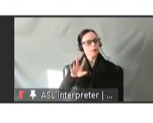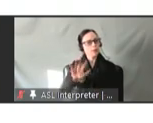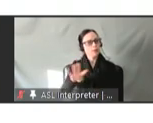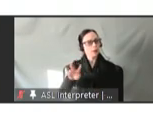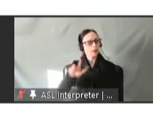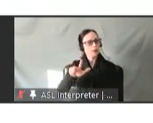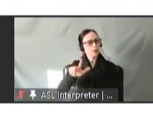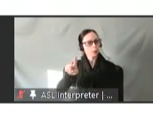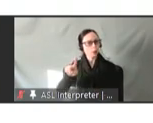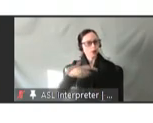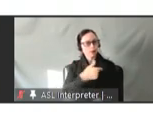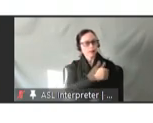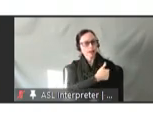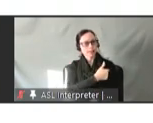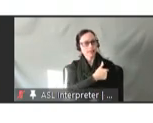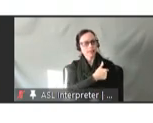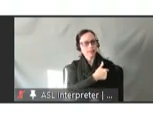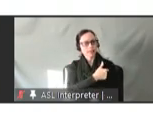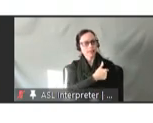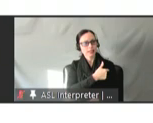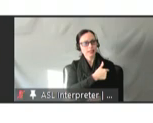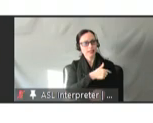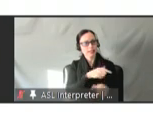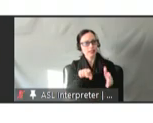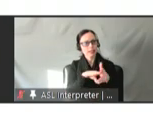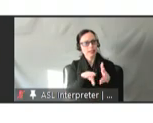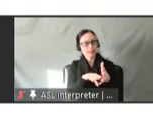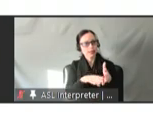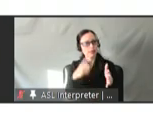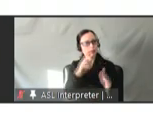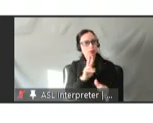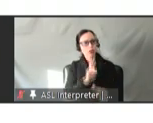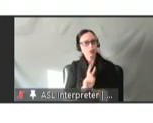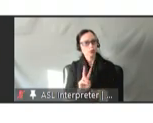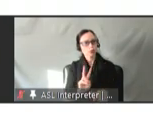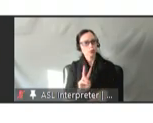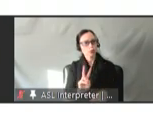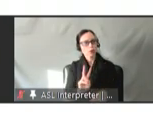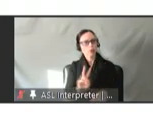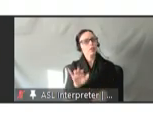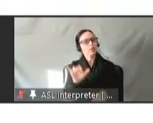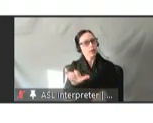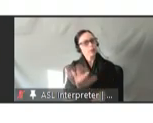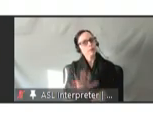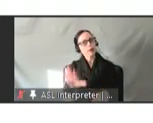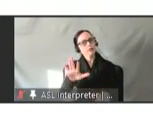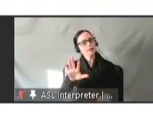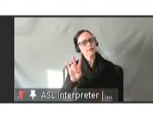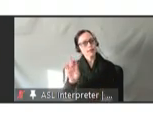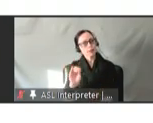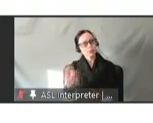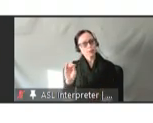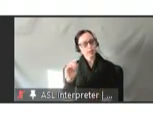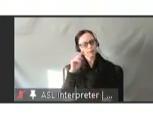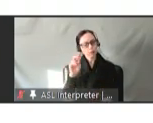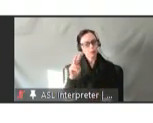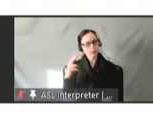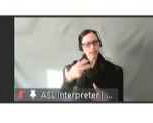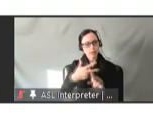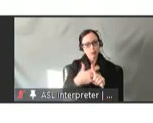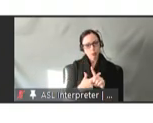4313314 vaccine series among two-year-olds was at 57% in the second quarter of fiscal